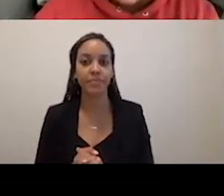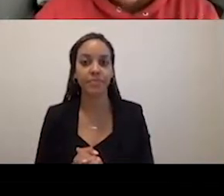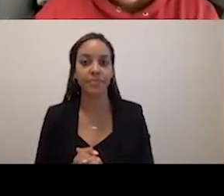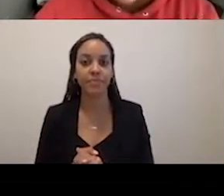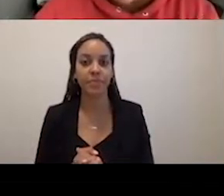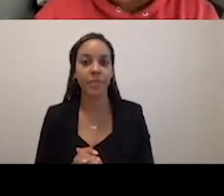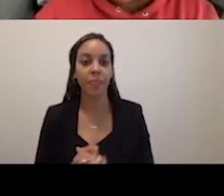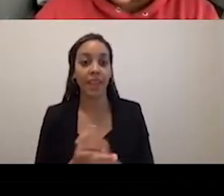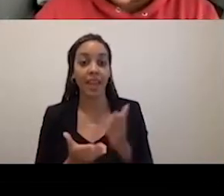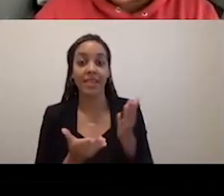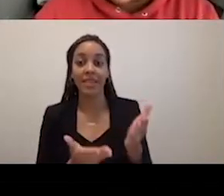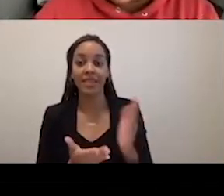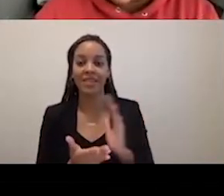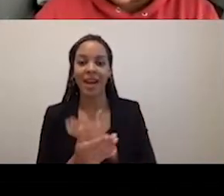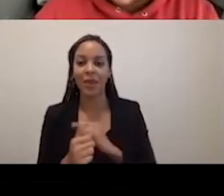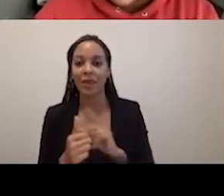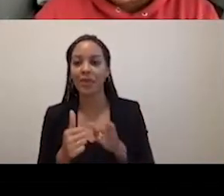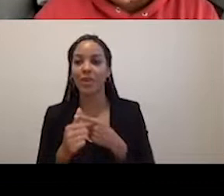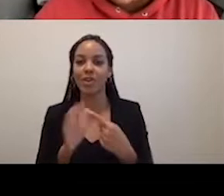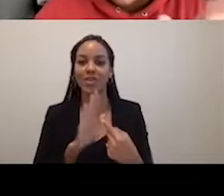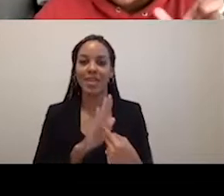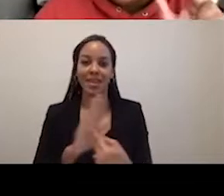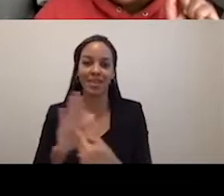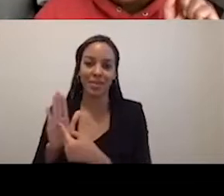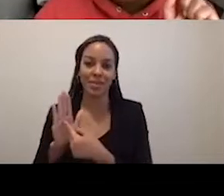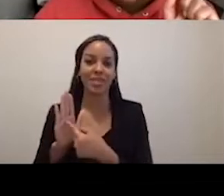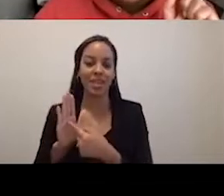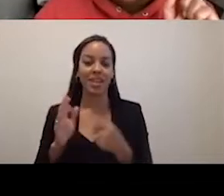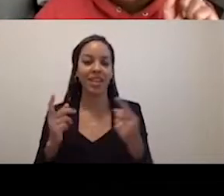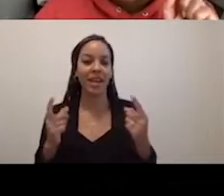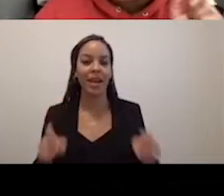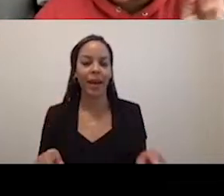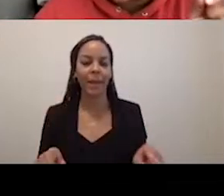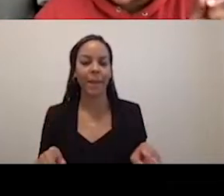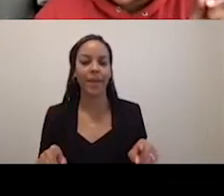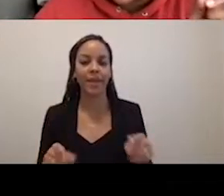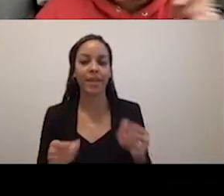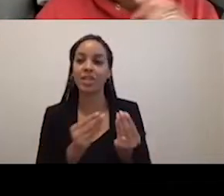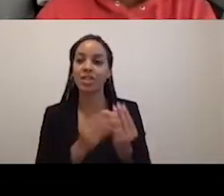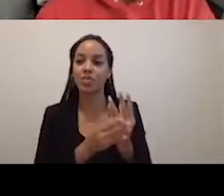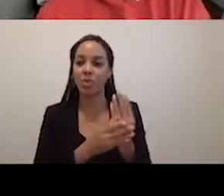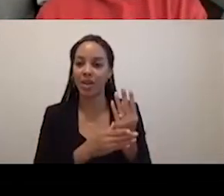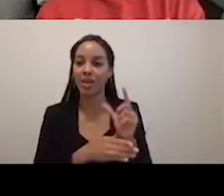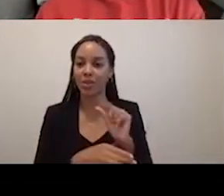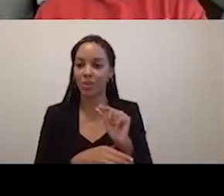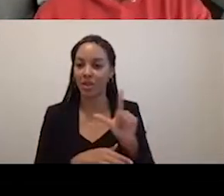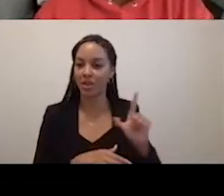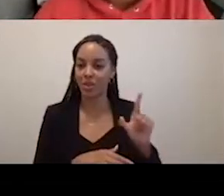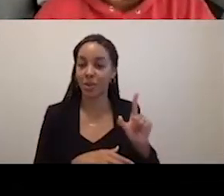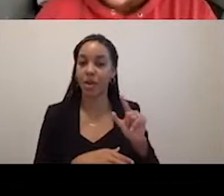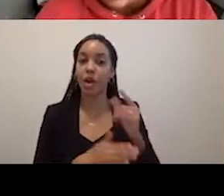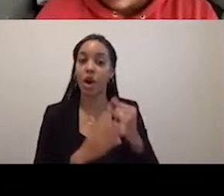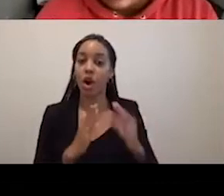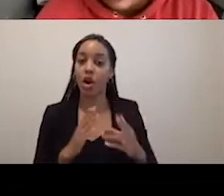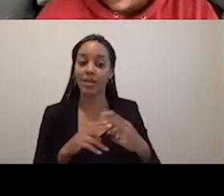And this was our first exhibition that happened in spring of this year. The artist Jose